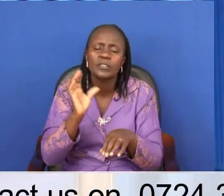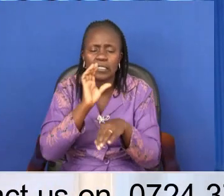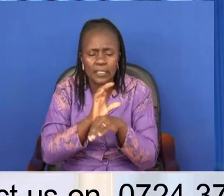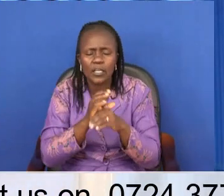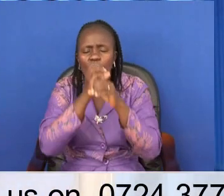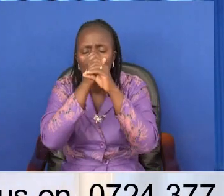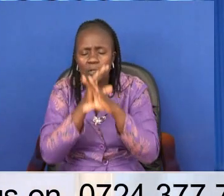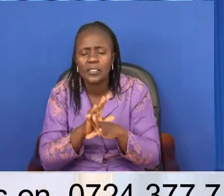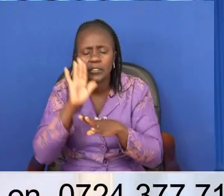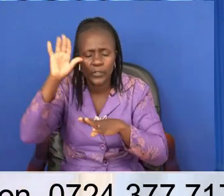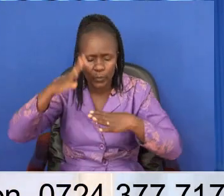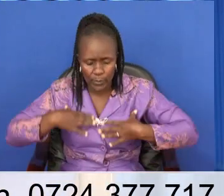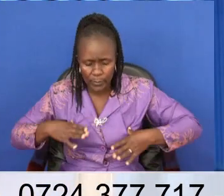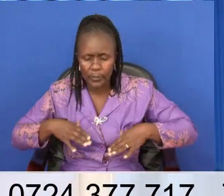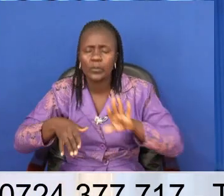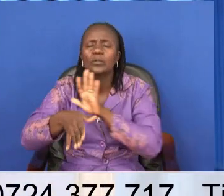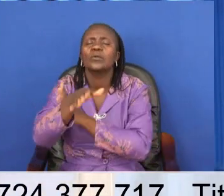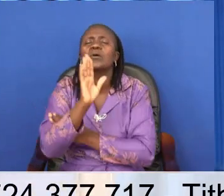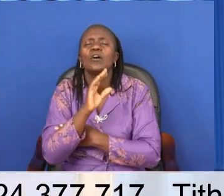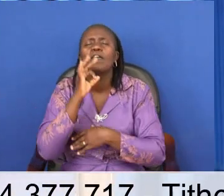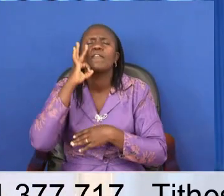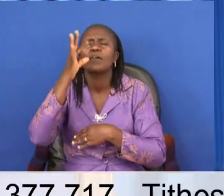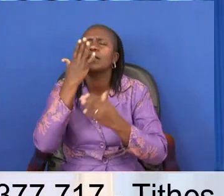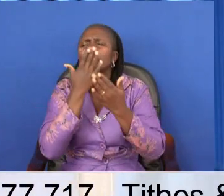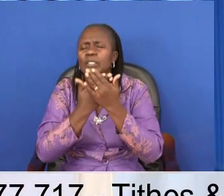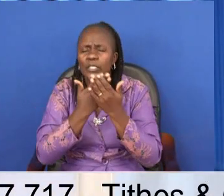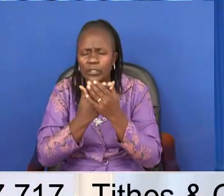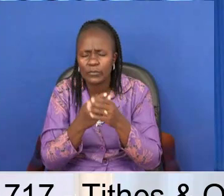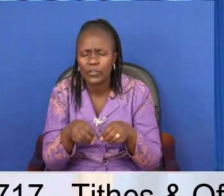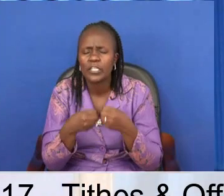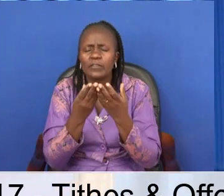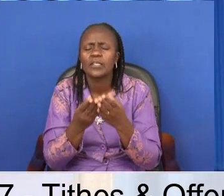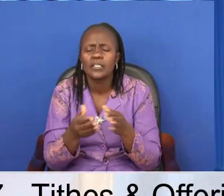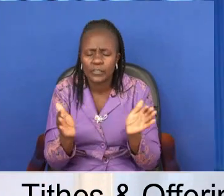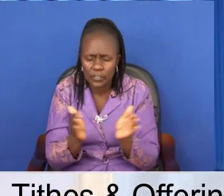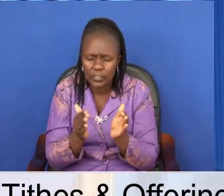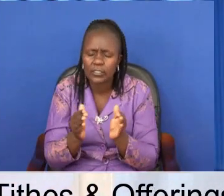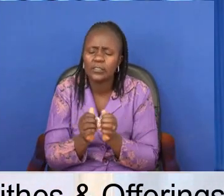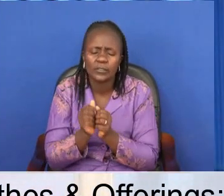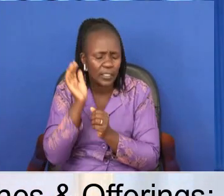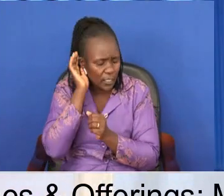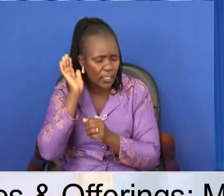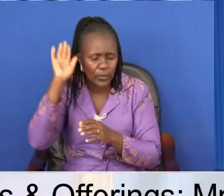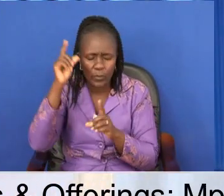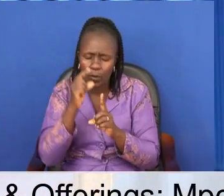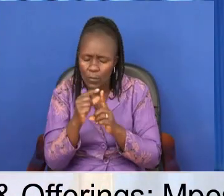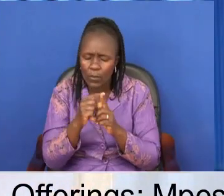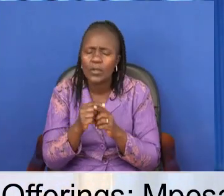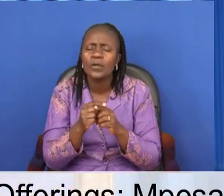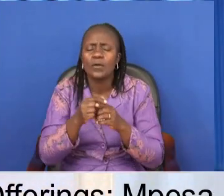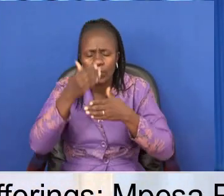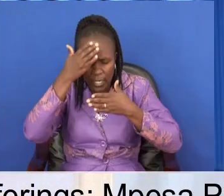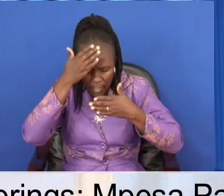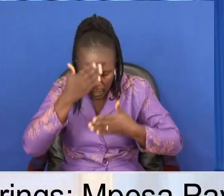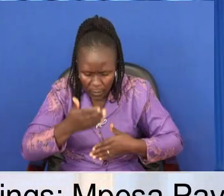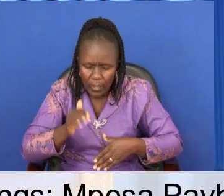church. Bless your people, O God. Father, we want to thank you for enabling us to assemble so that we can hear your word. We want to